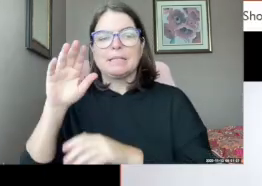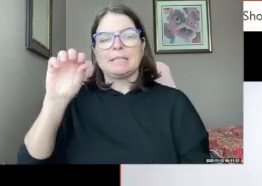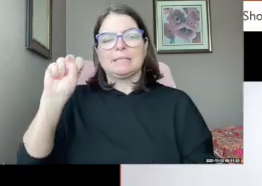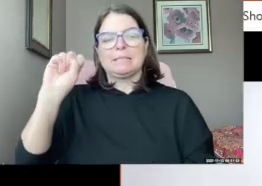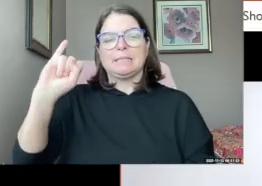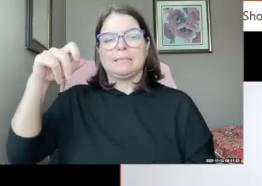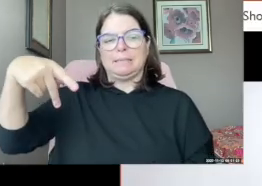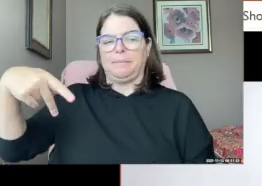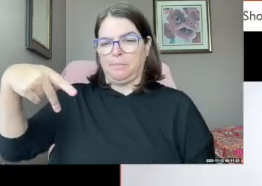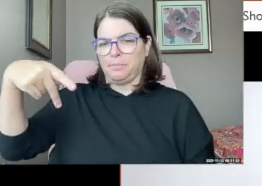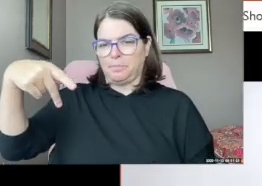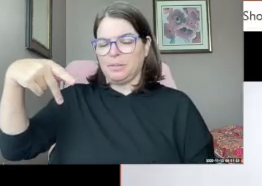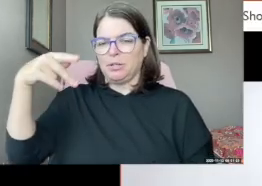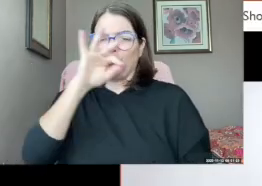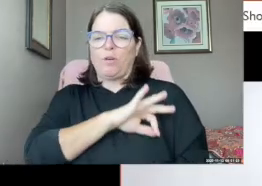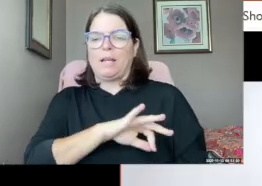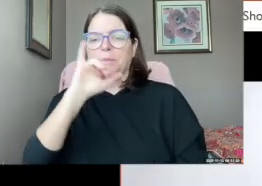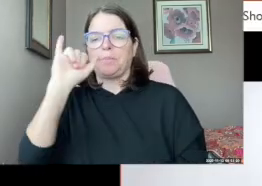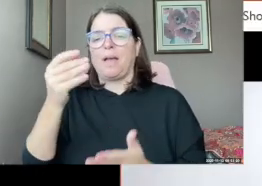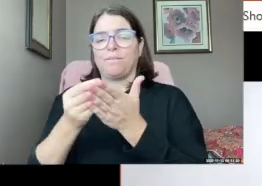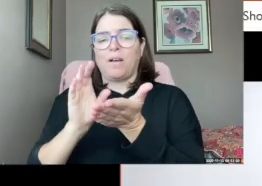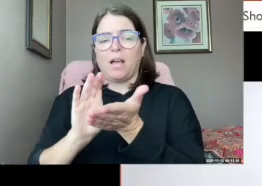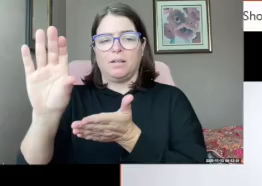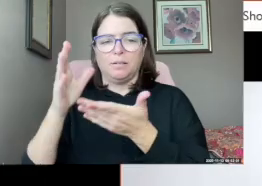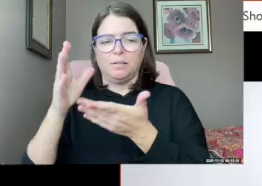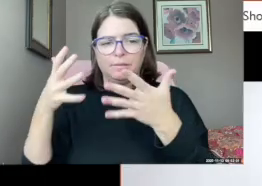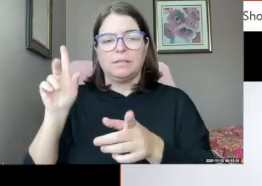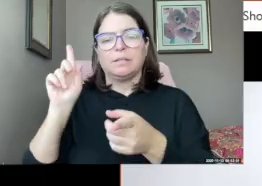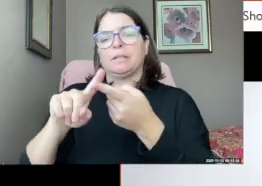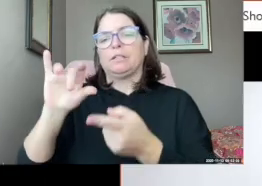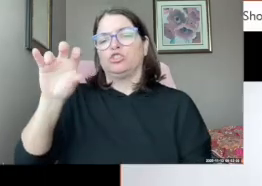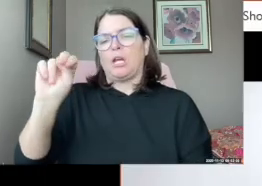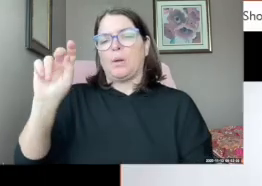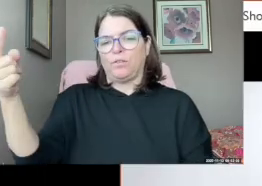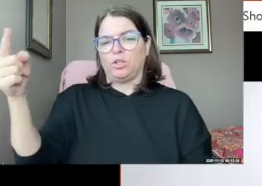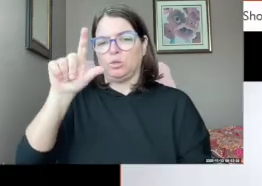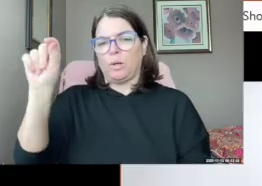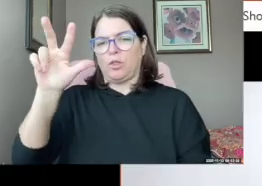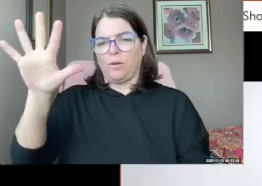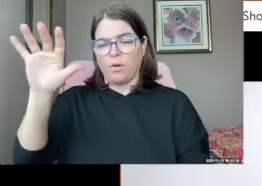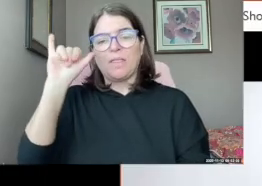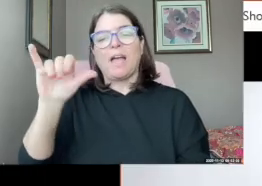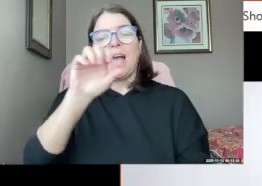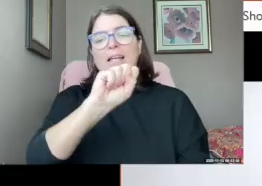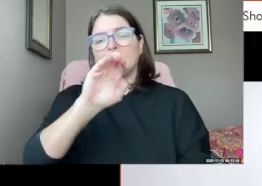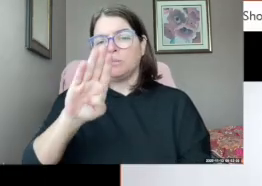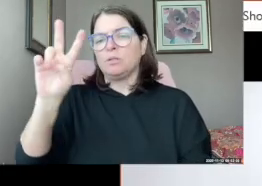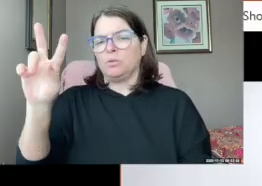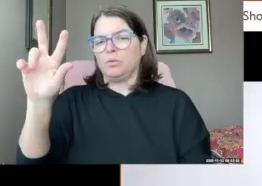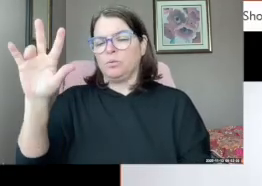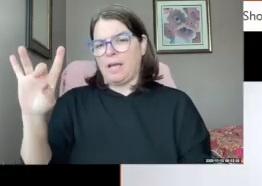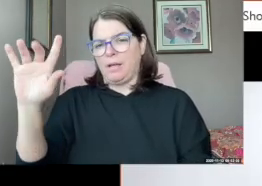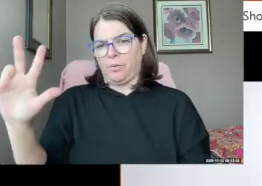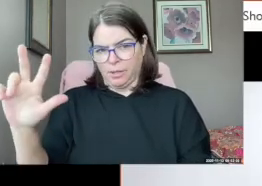or SIP credit. It's funded until January 1st, 2034 under Senate Bill